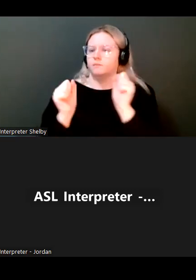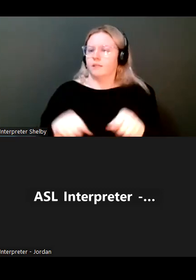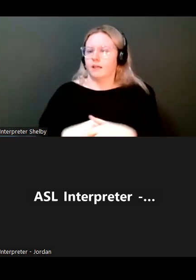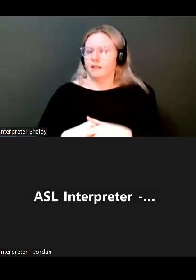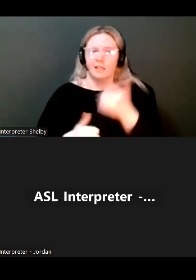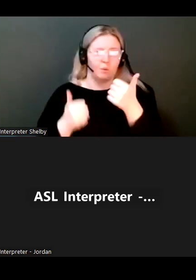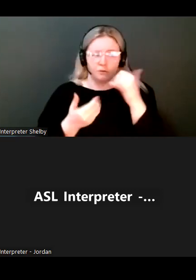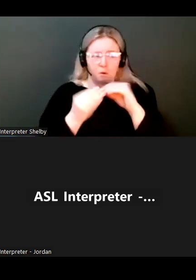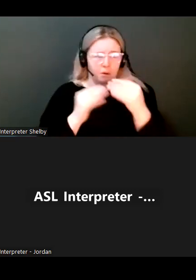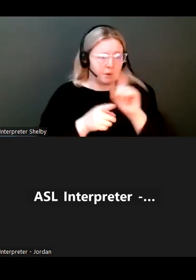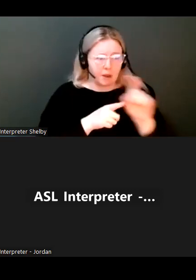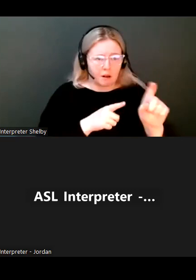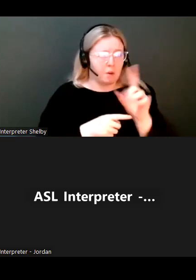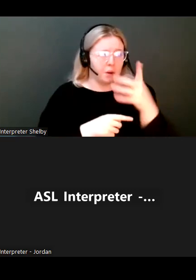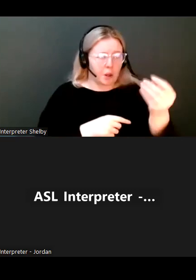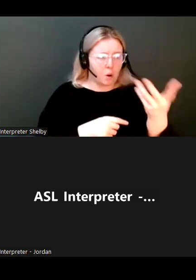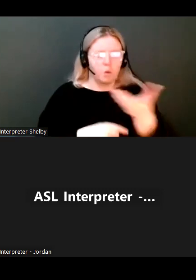number do I call? Where do I go?